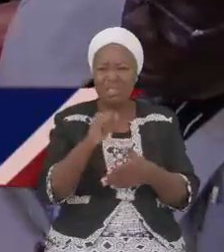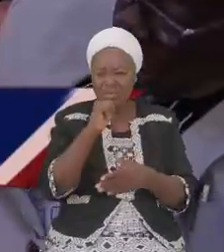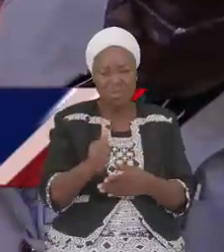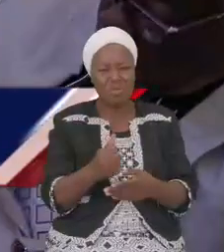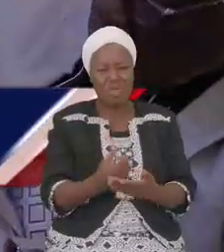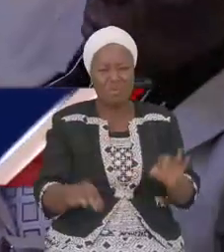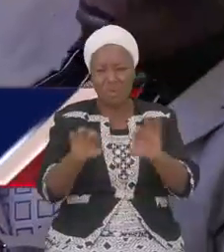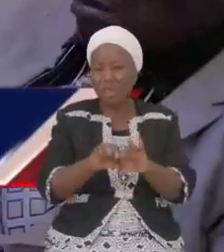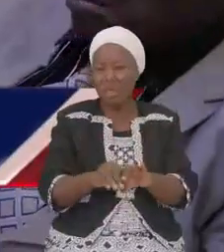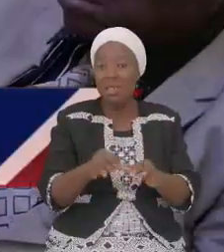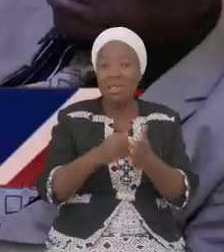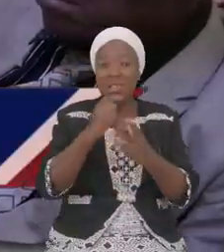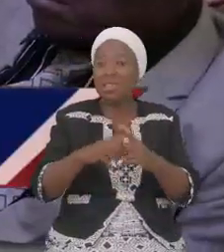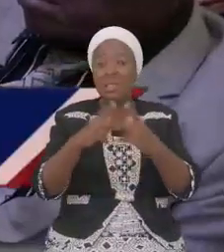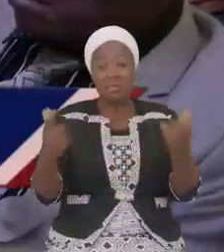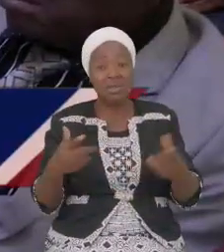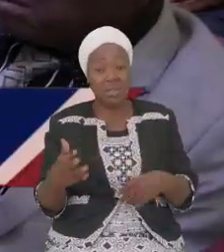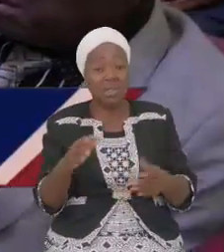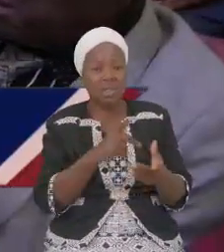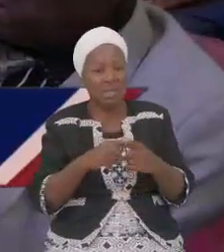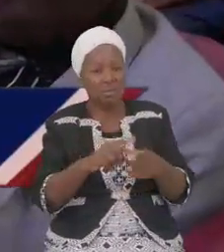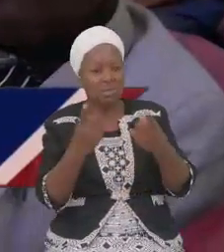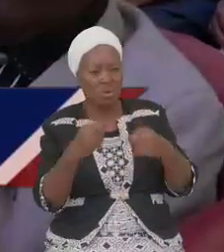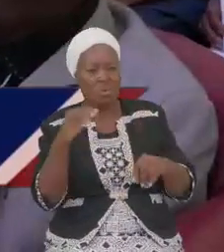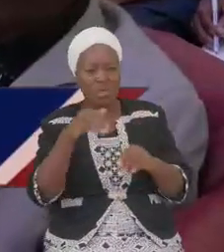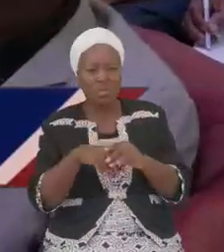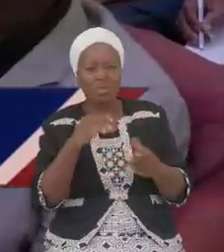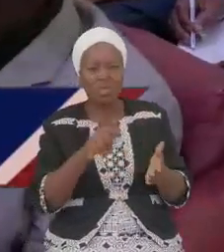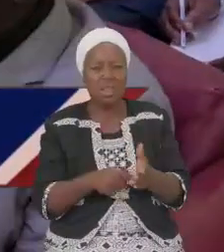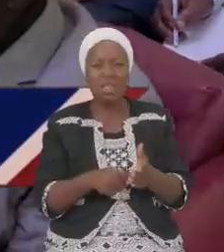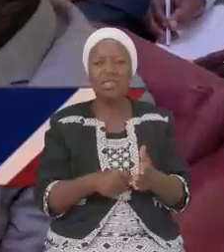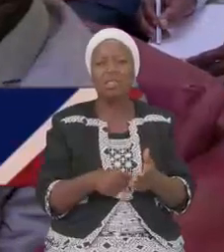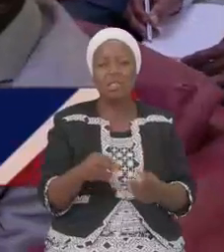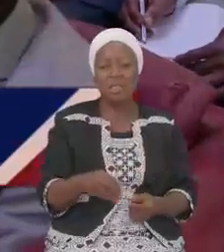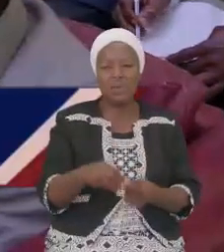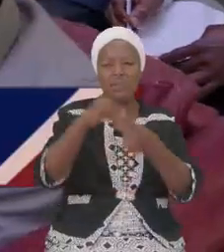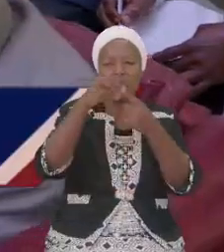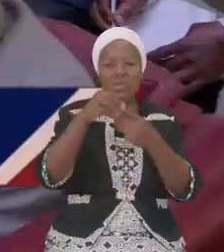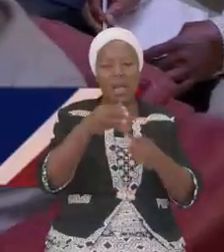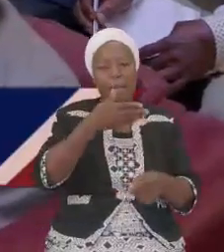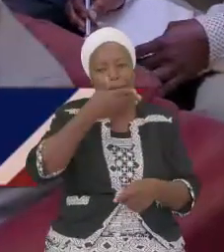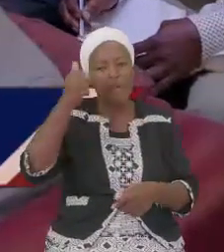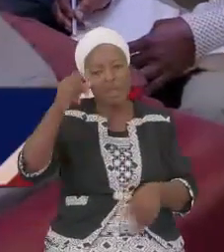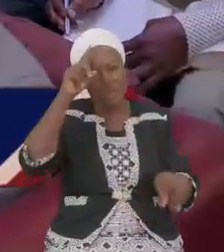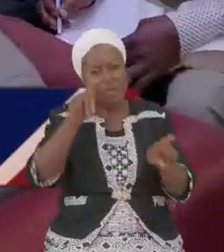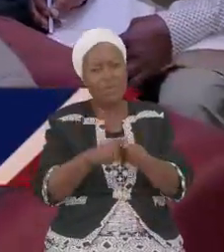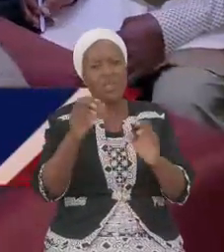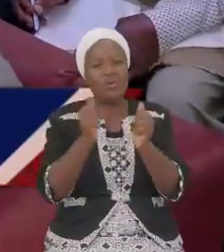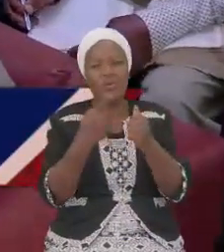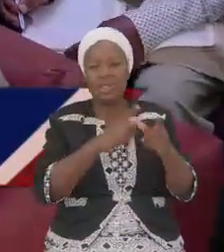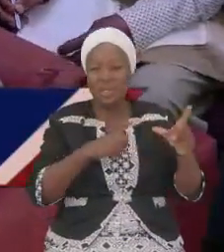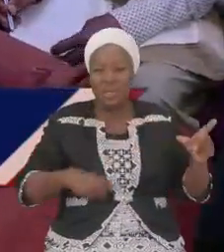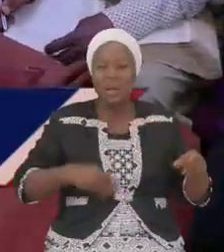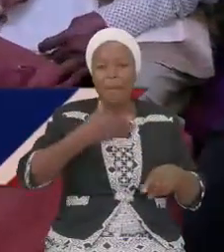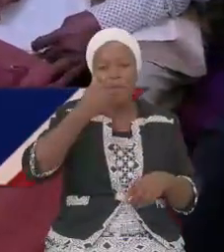It's extraordinary. And you're coming into this special better covenant with the Lord.